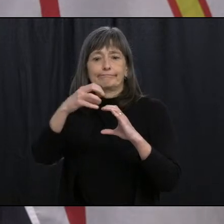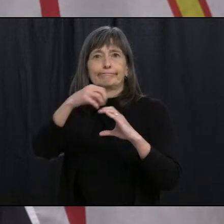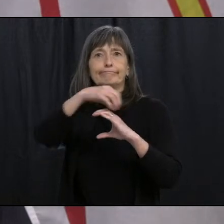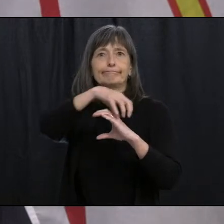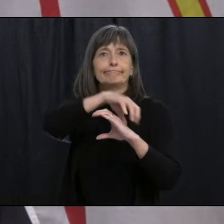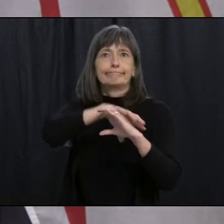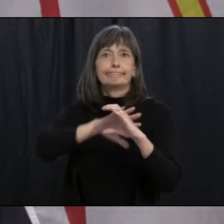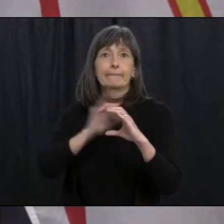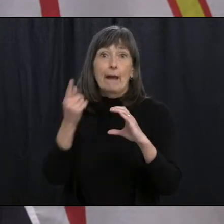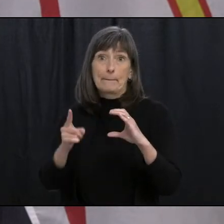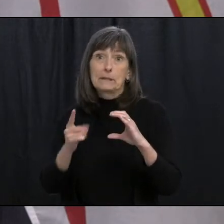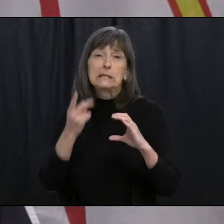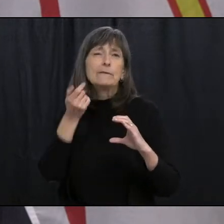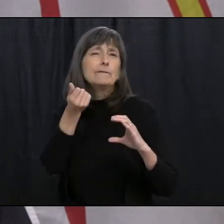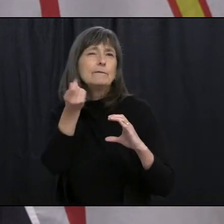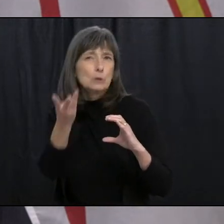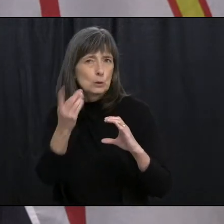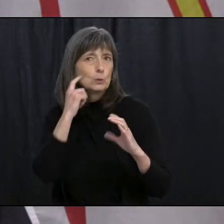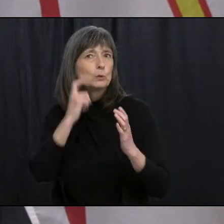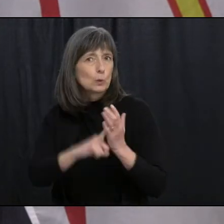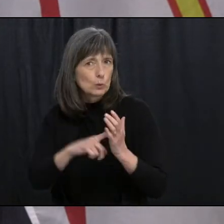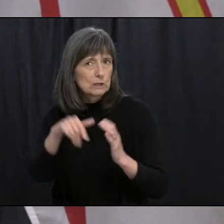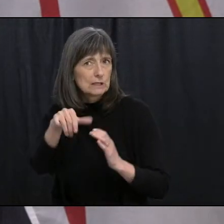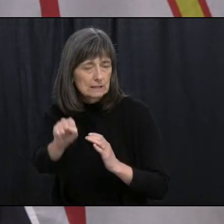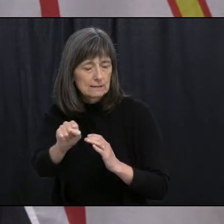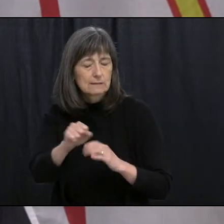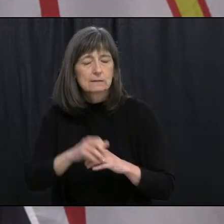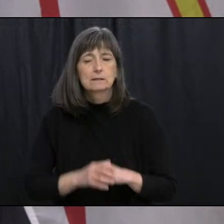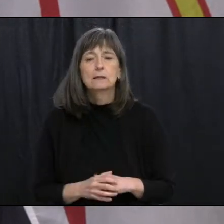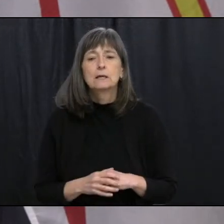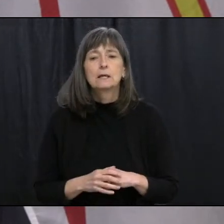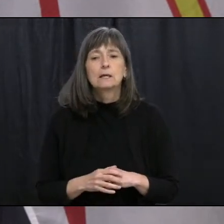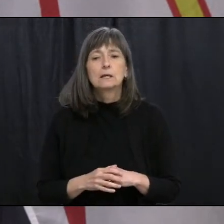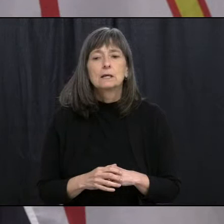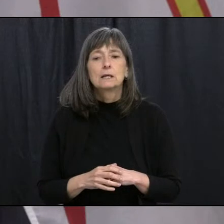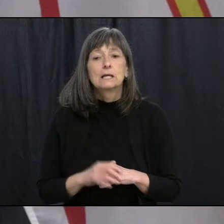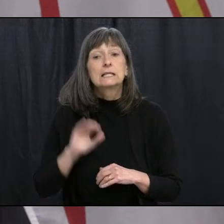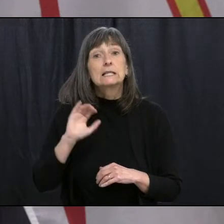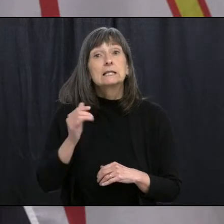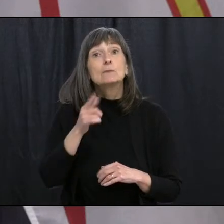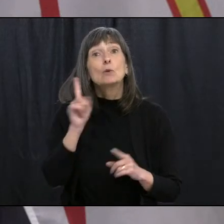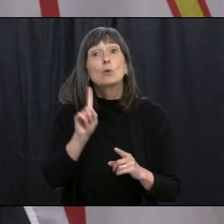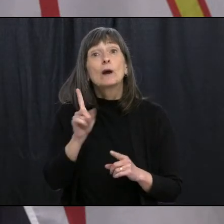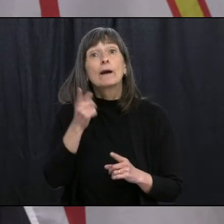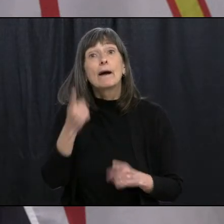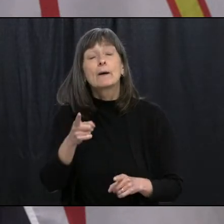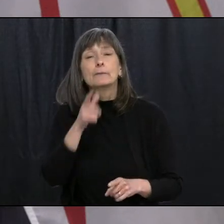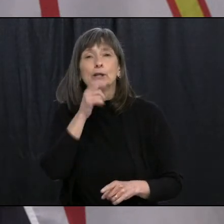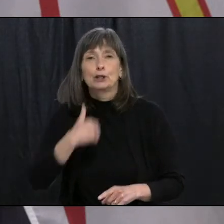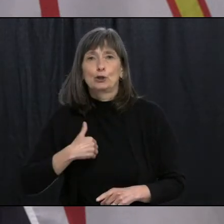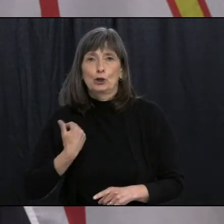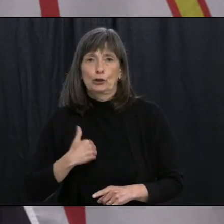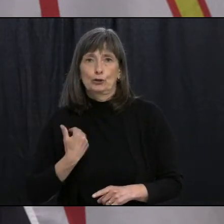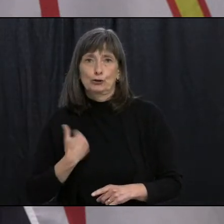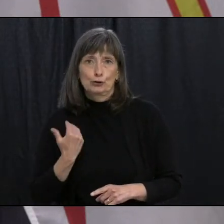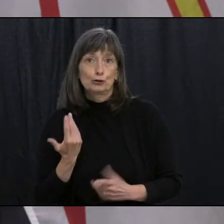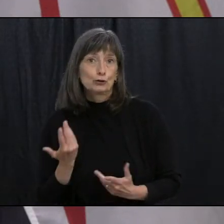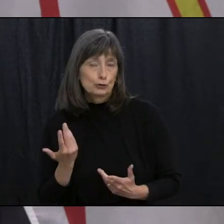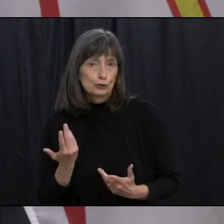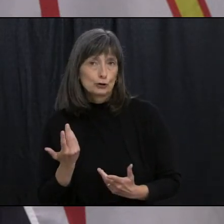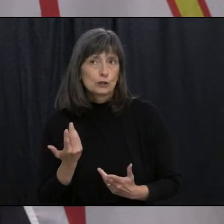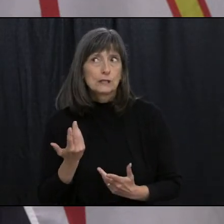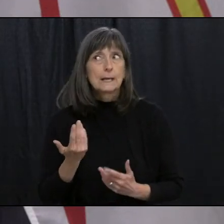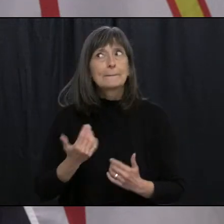What we know right now is that it does appear to be happening in people who are younger, and males more so